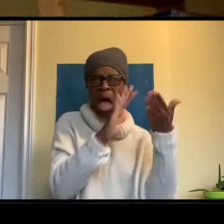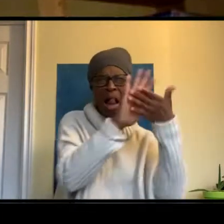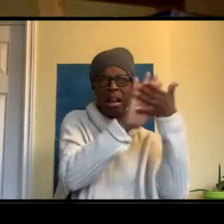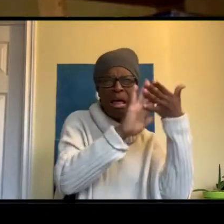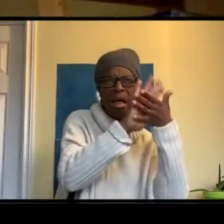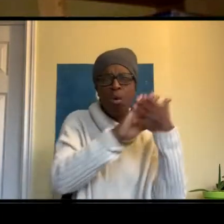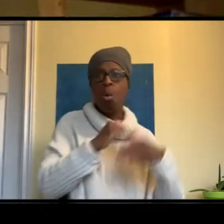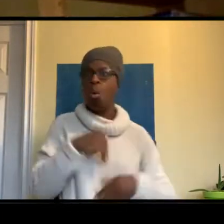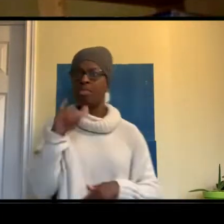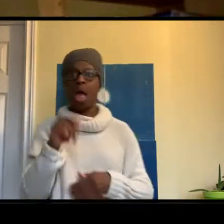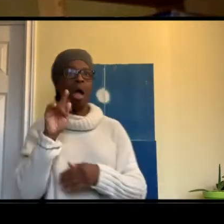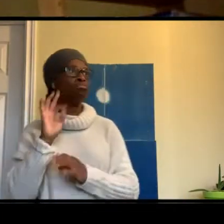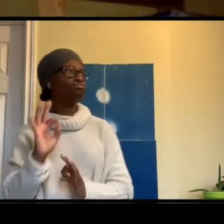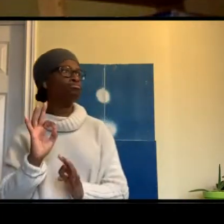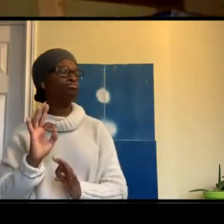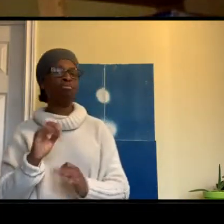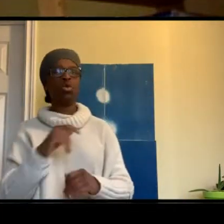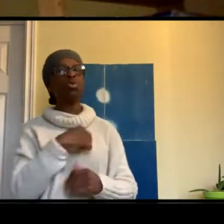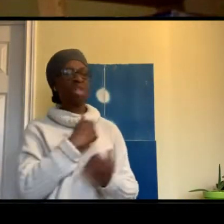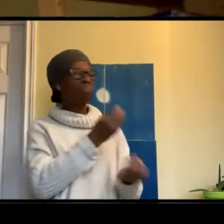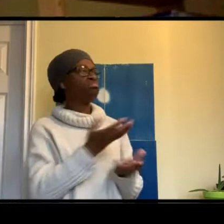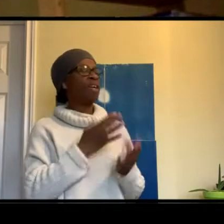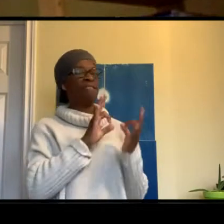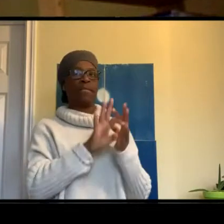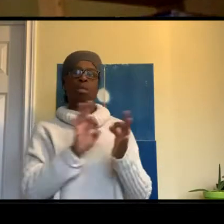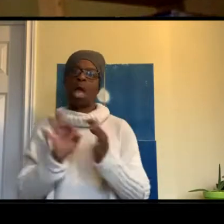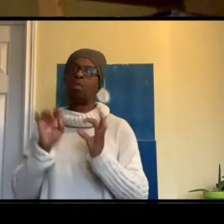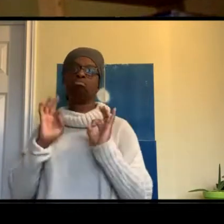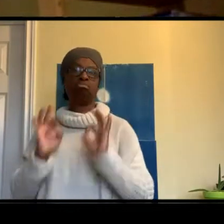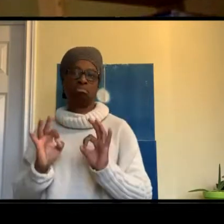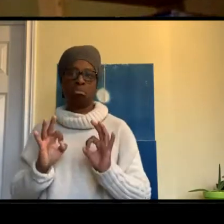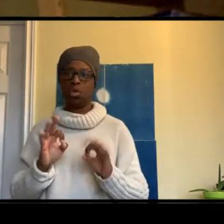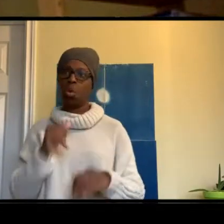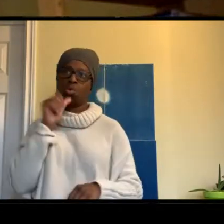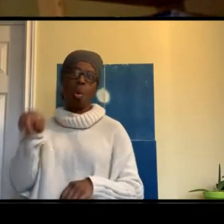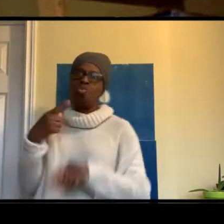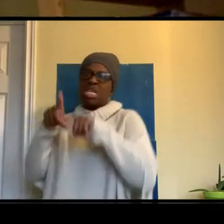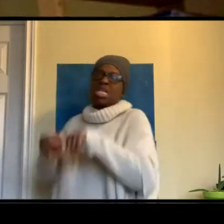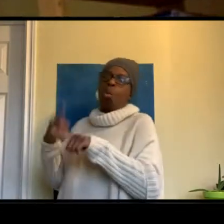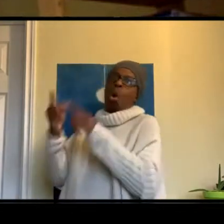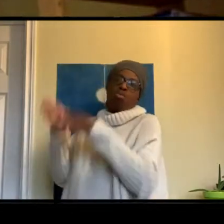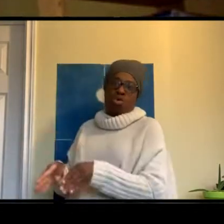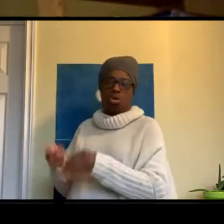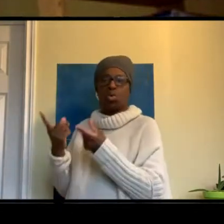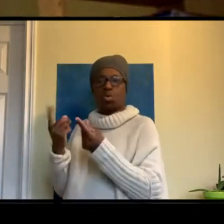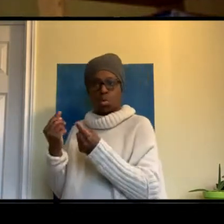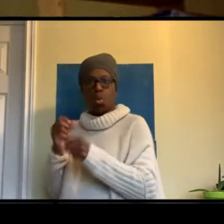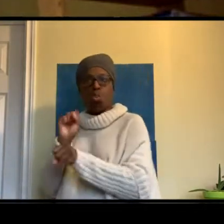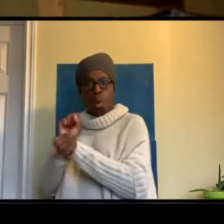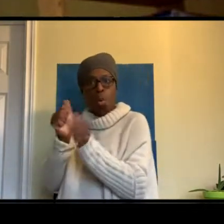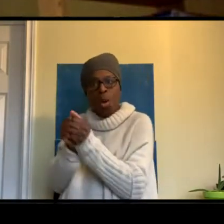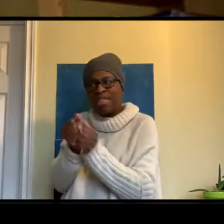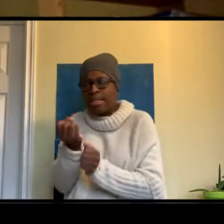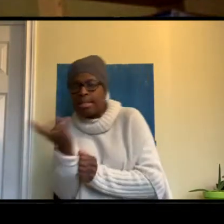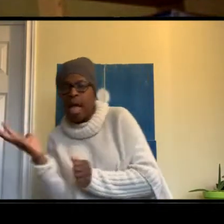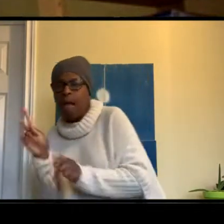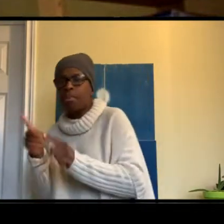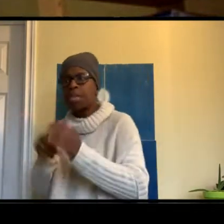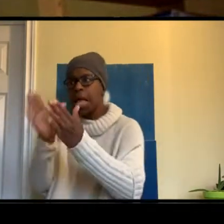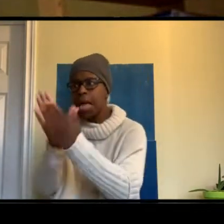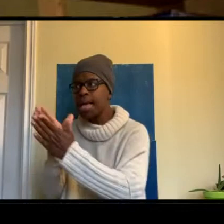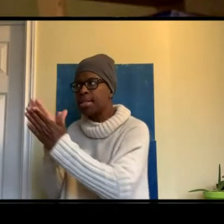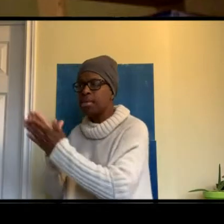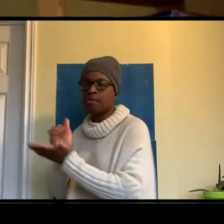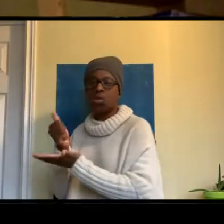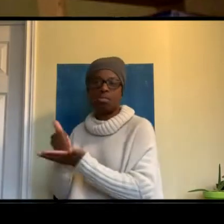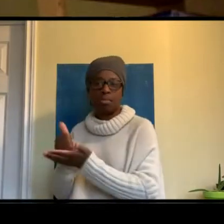have to be a one-way street. Exactly. If you find someone who's also working on a grant, or maybe they're working on some other big project, maybe they need help with their resume